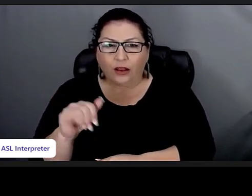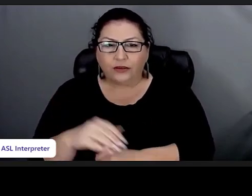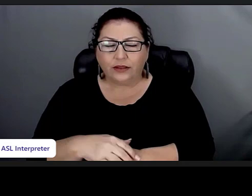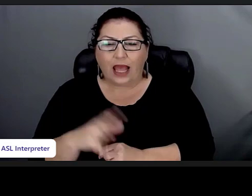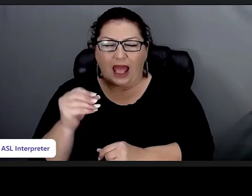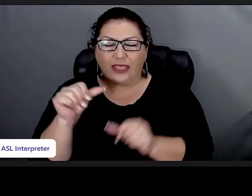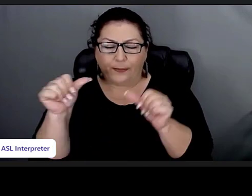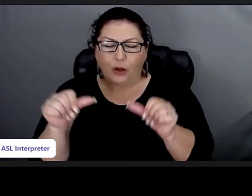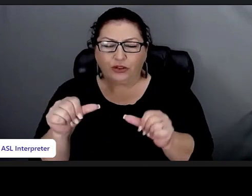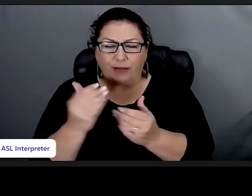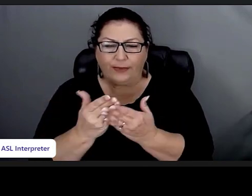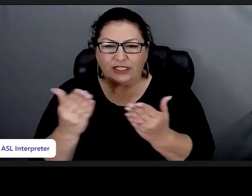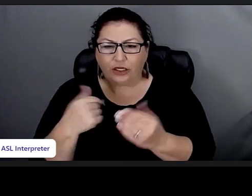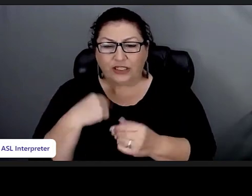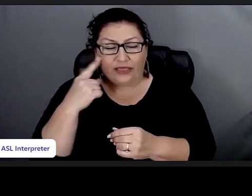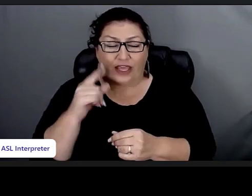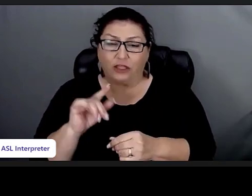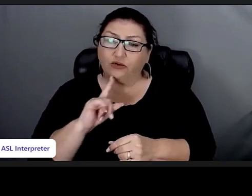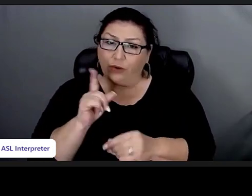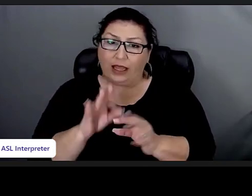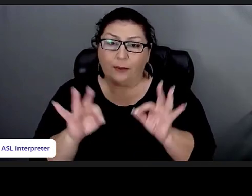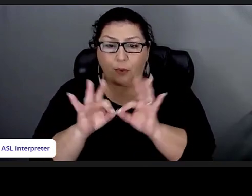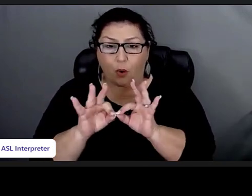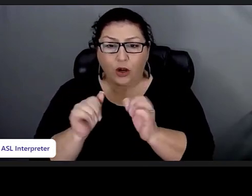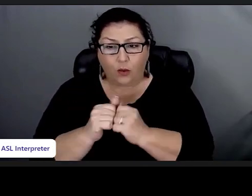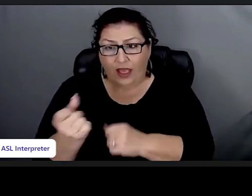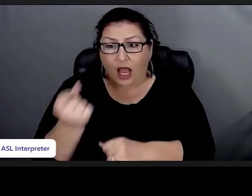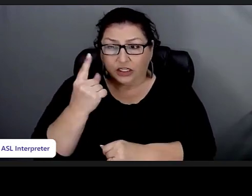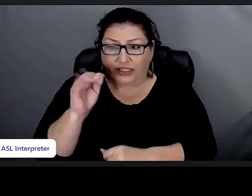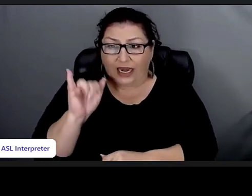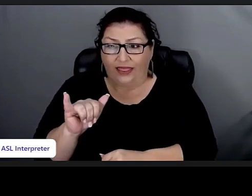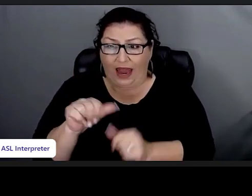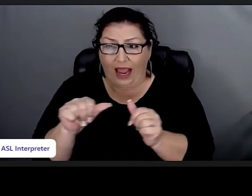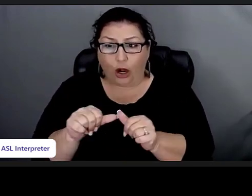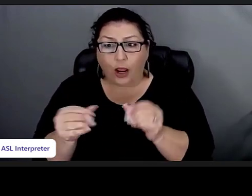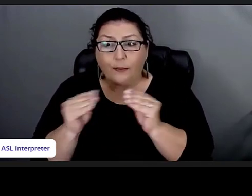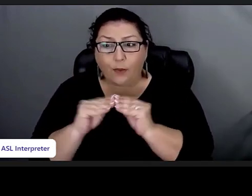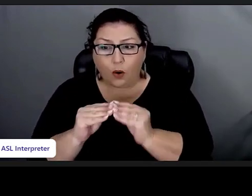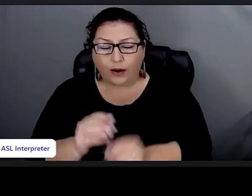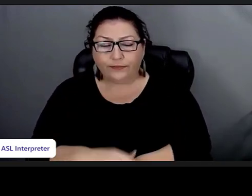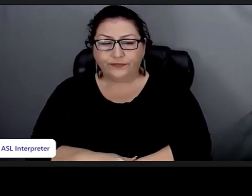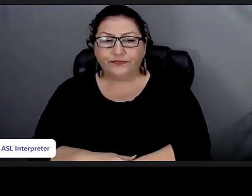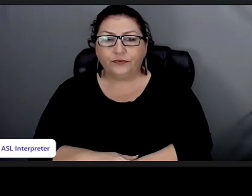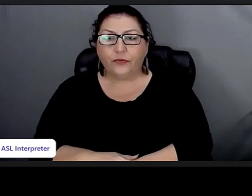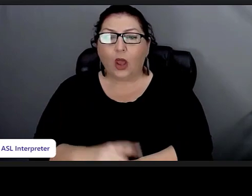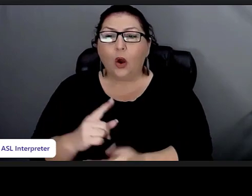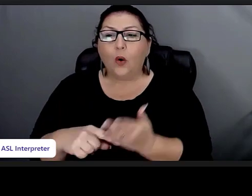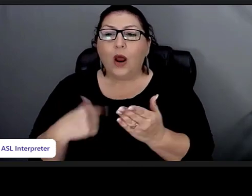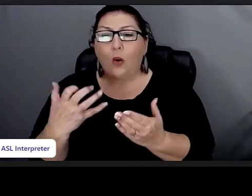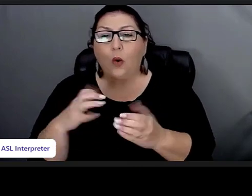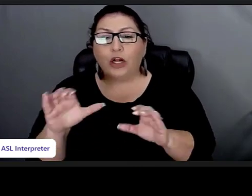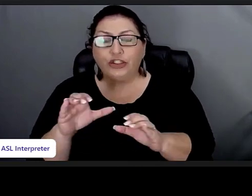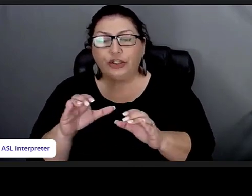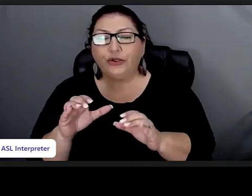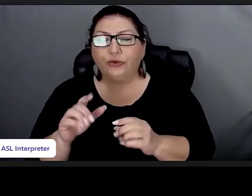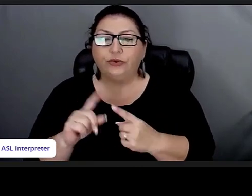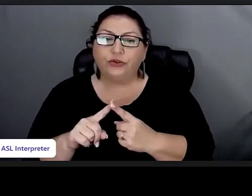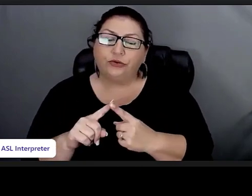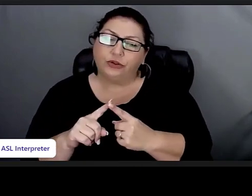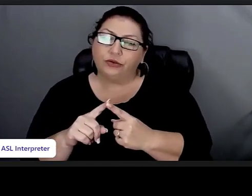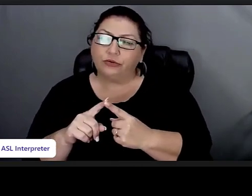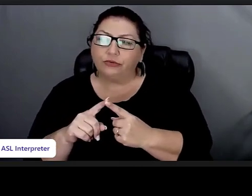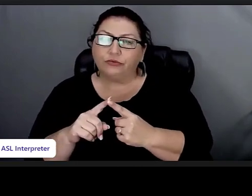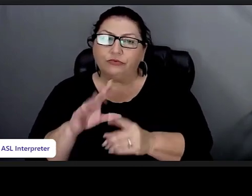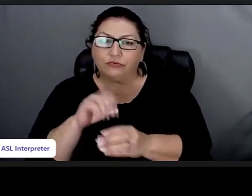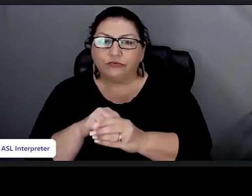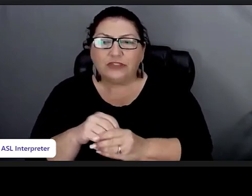materials, which I think is really important with understanding this area more. What I'd like to do to end off is to